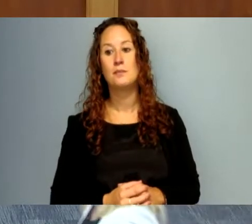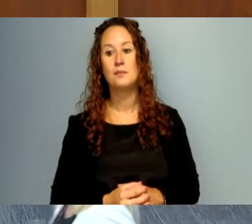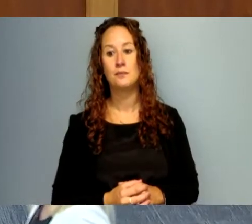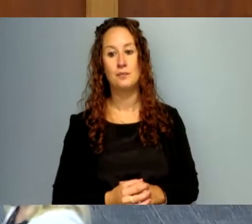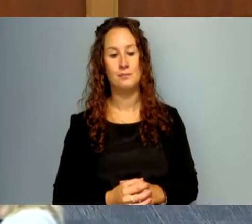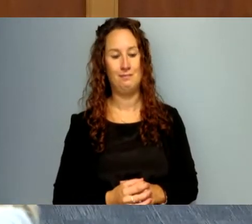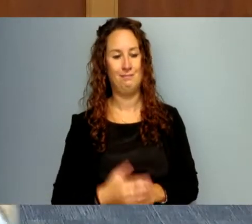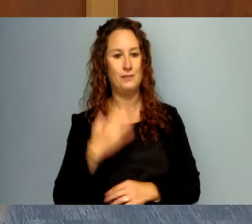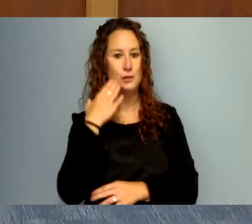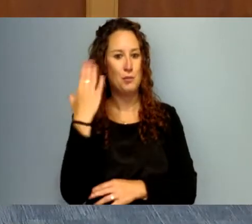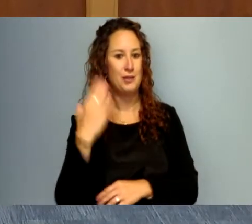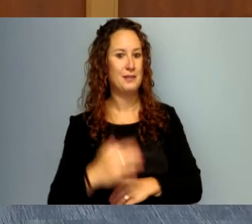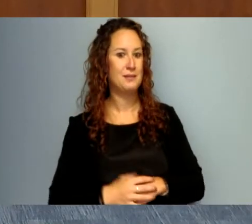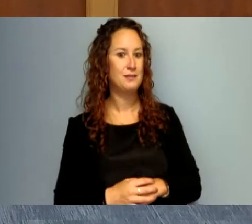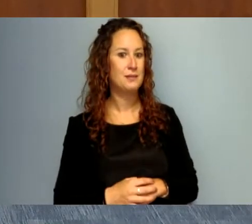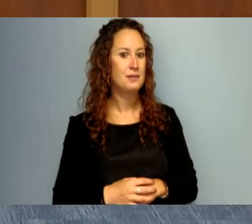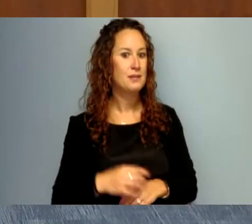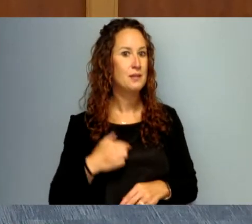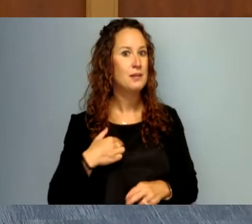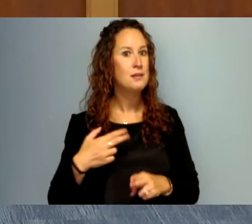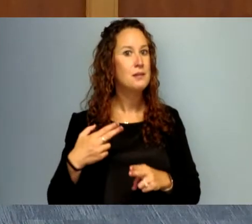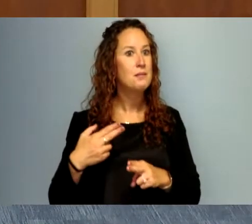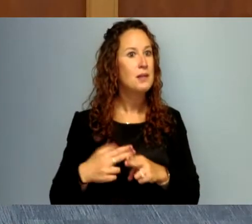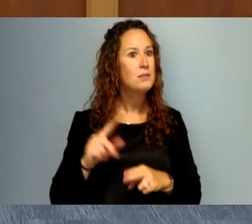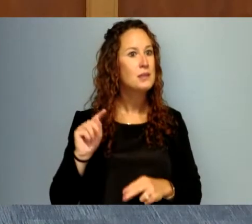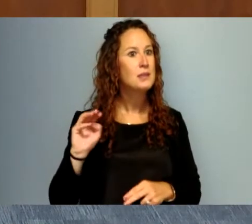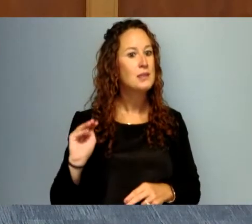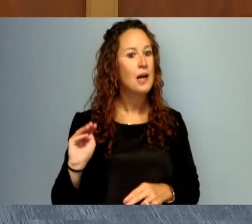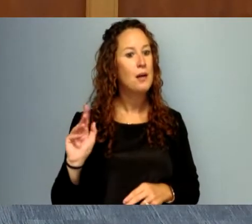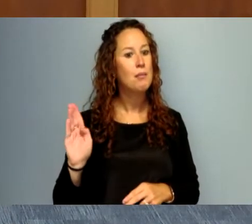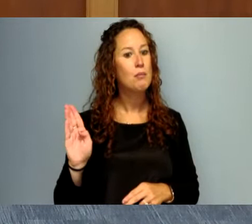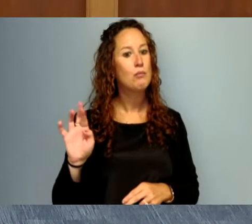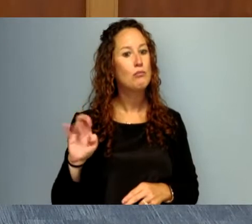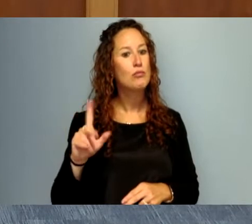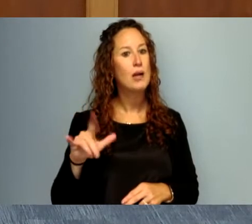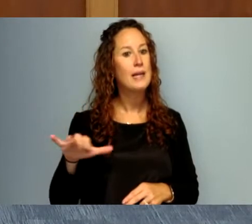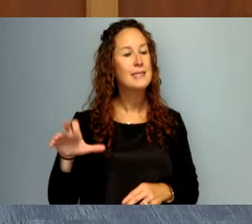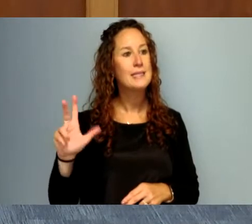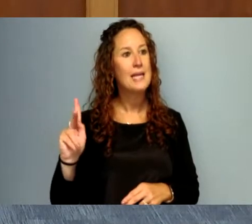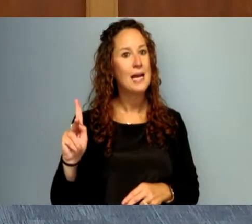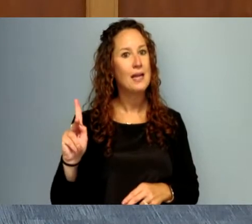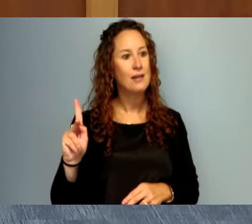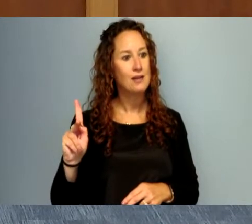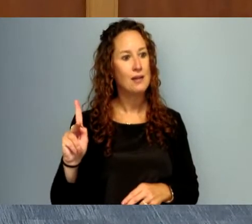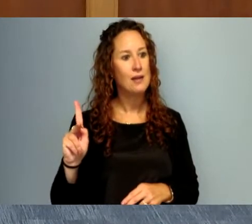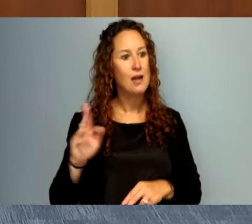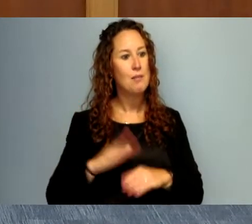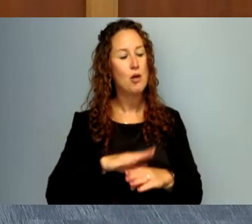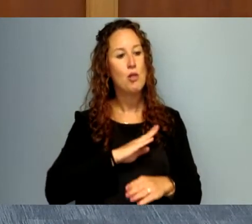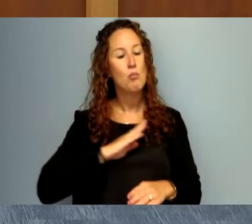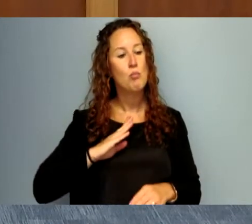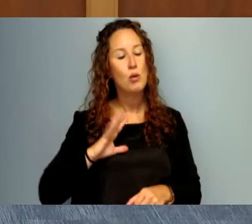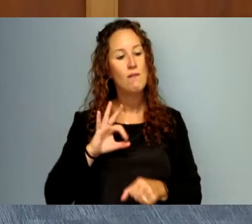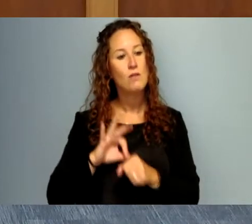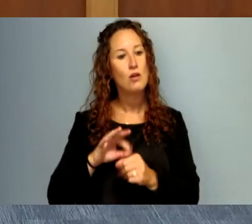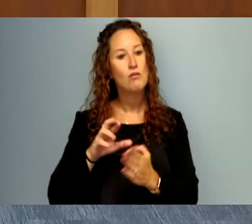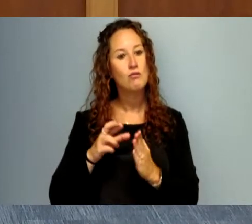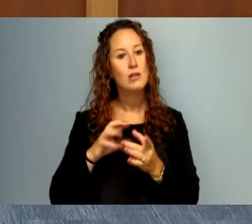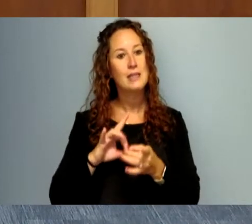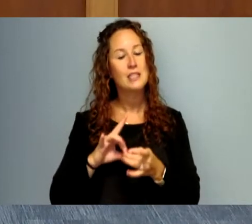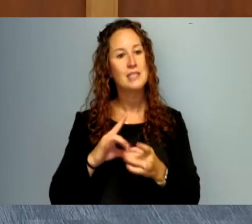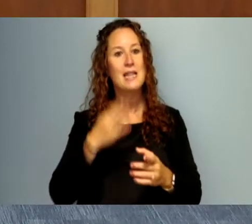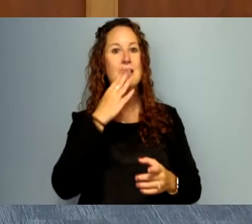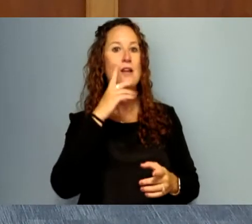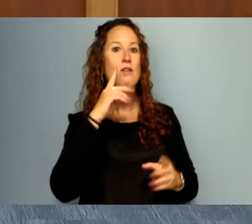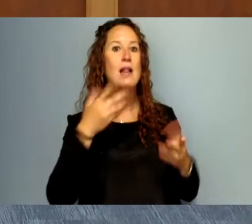Good morning. My name's Tom Freitag. I'm the director of the Board of Elections. First of all, I want to thank you for letting me do this remotely.